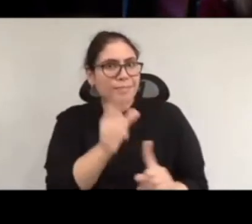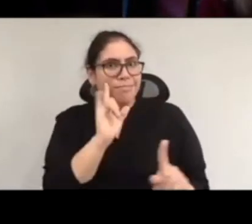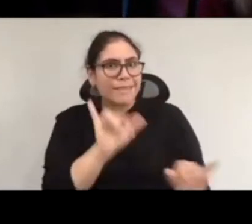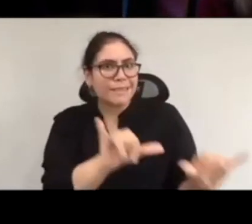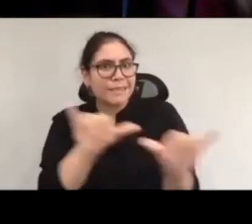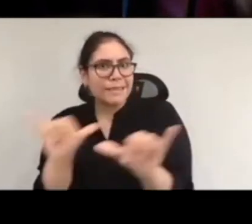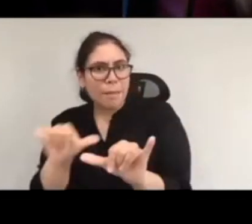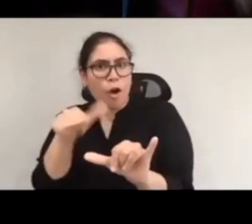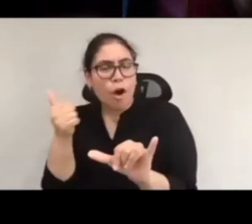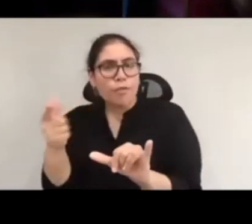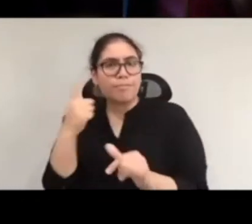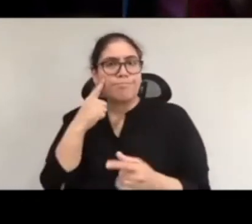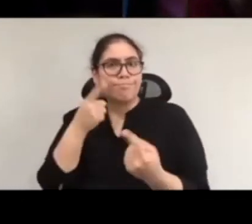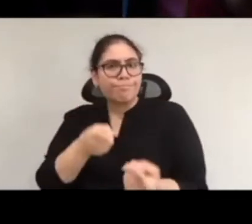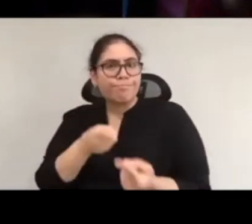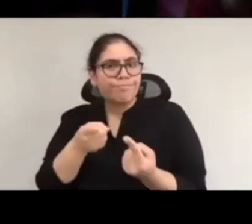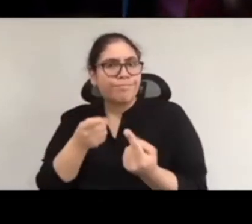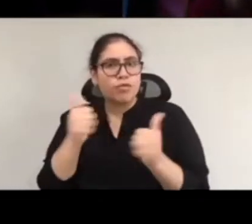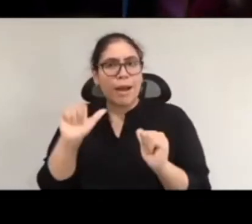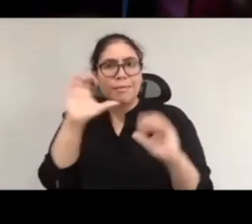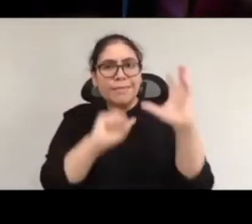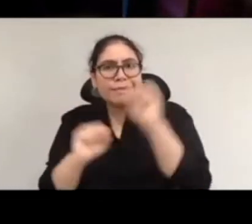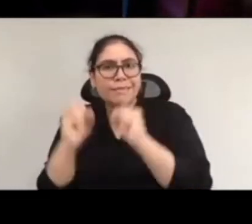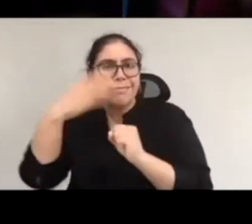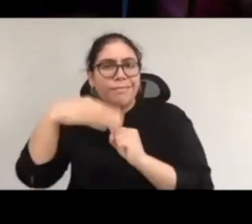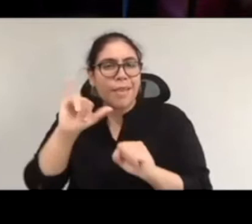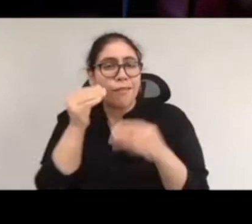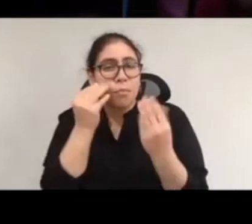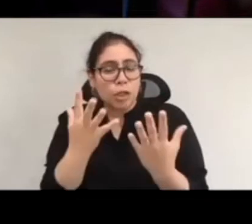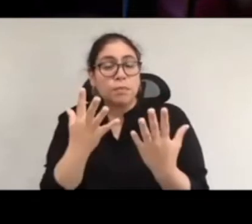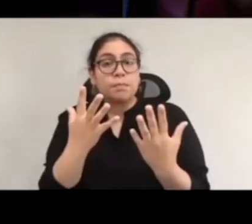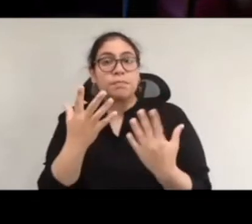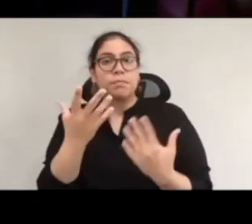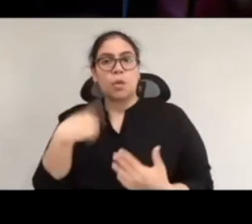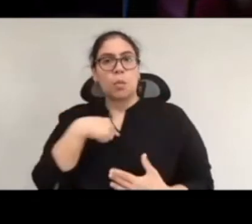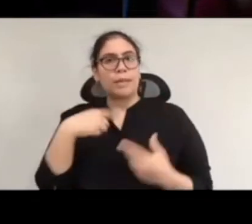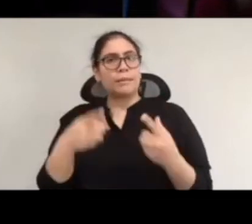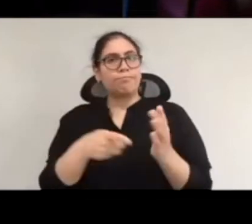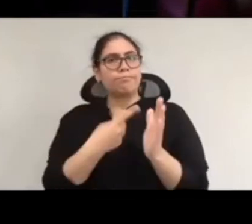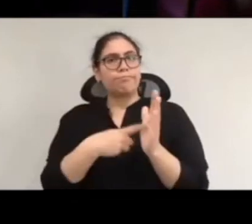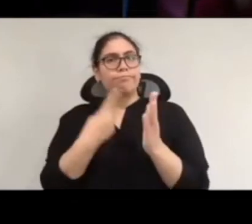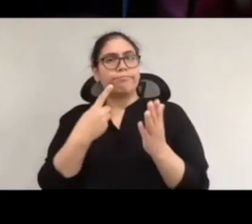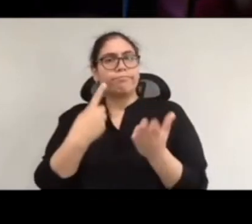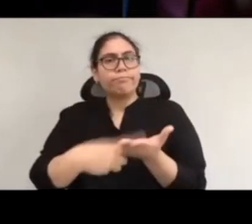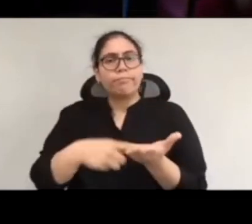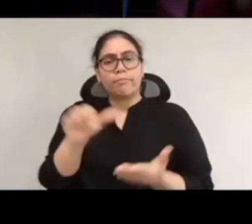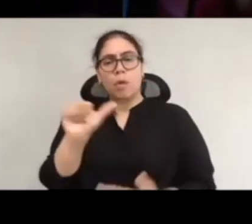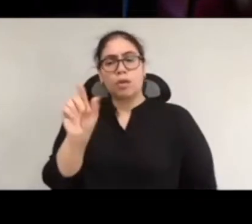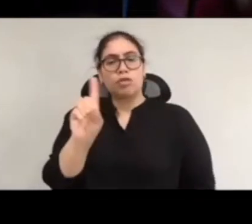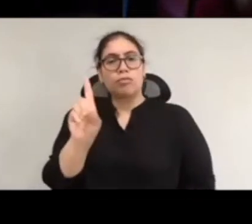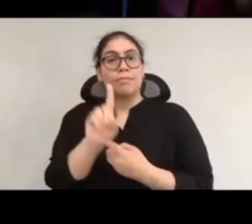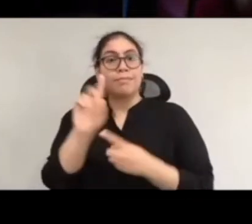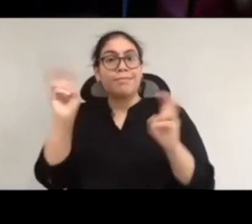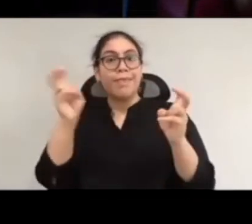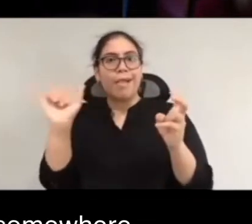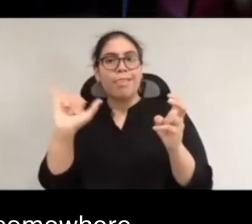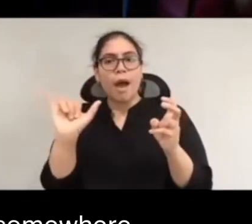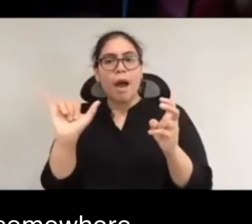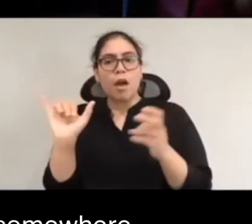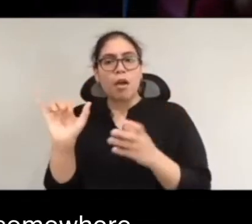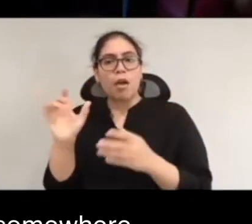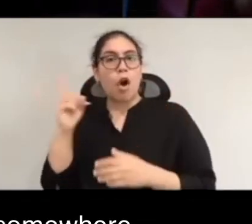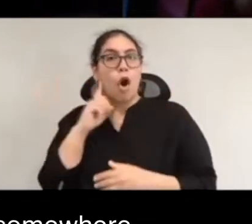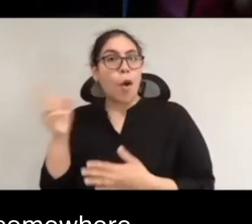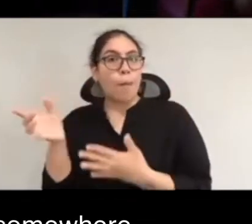talk about audio descriptions sometimes as if it were an audio movie as opposed to an audio book, right? People could